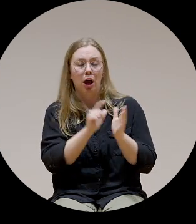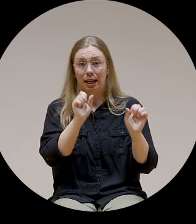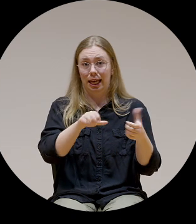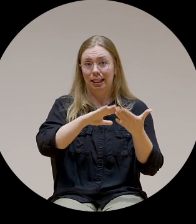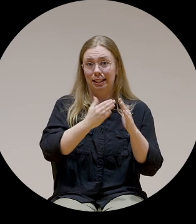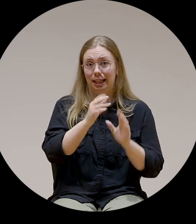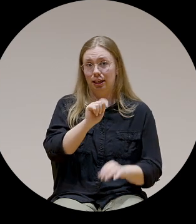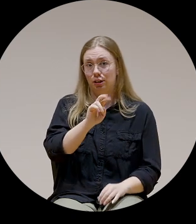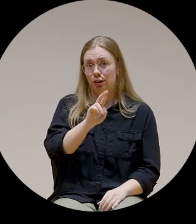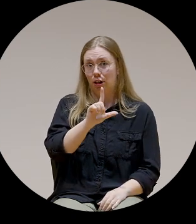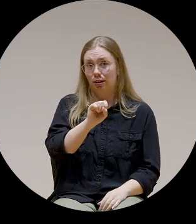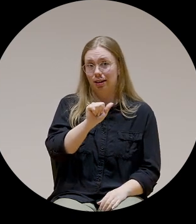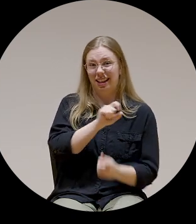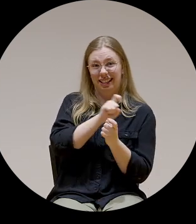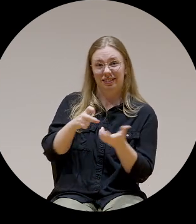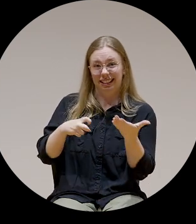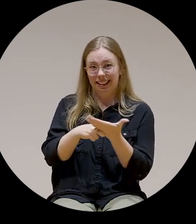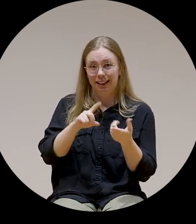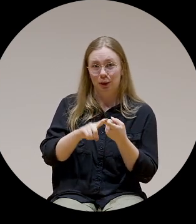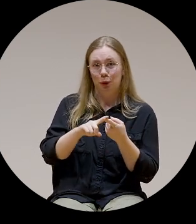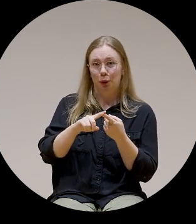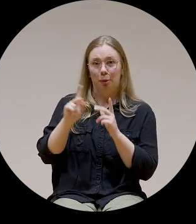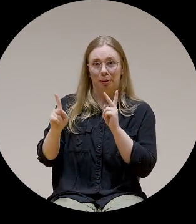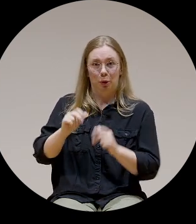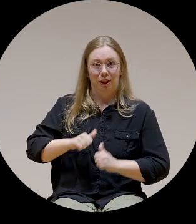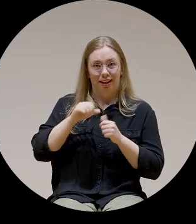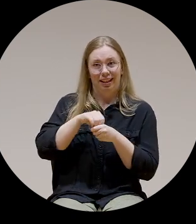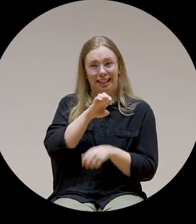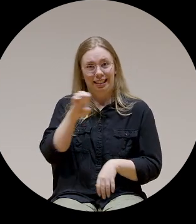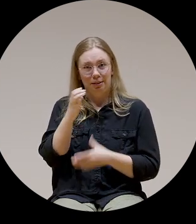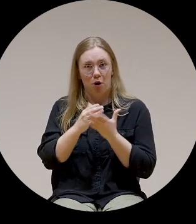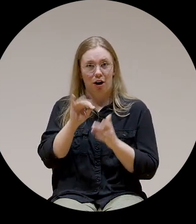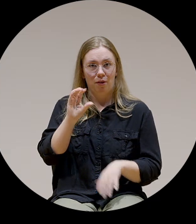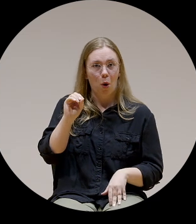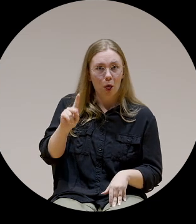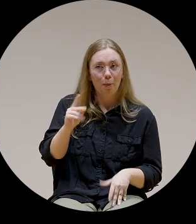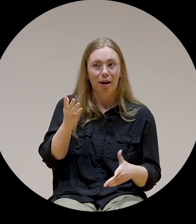citizens of the tribes in the eastern part of the state? It's a little bit of